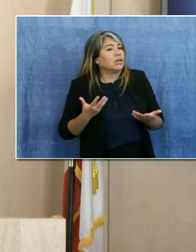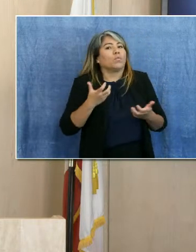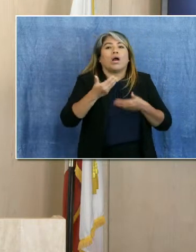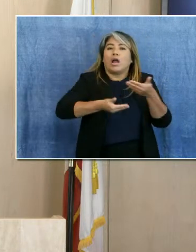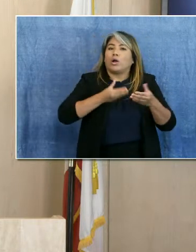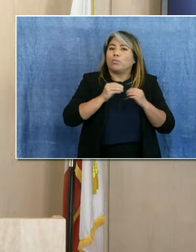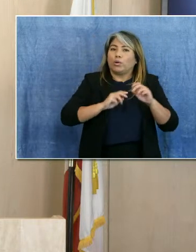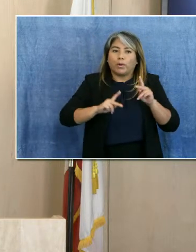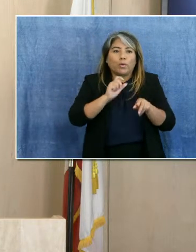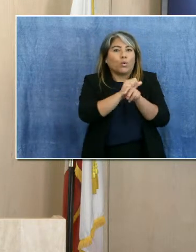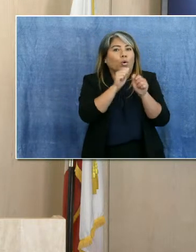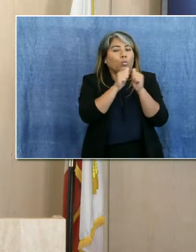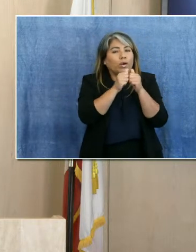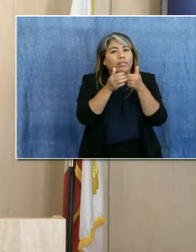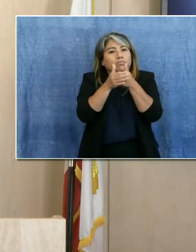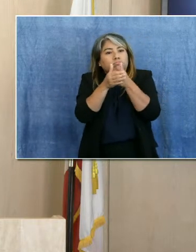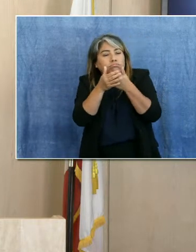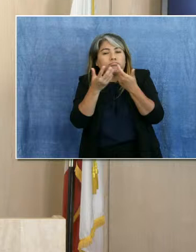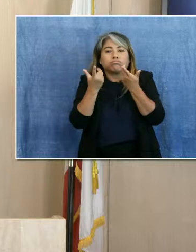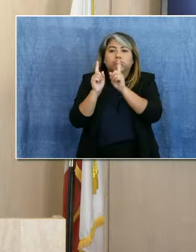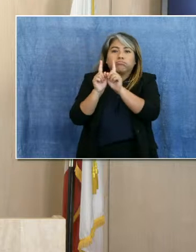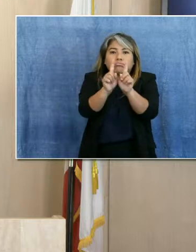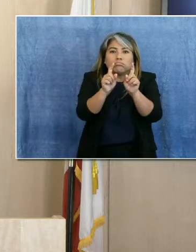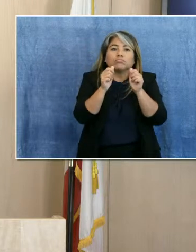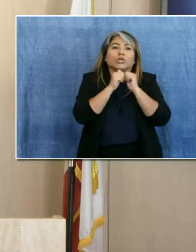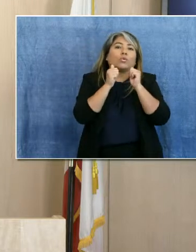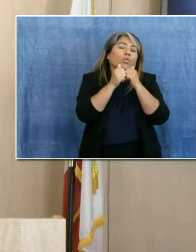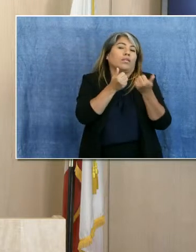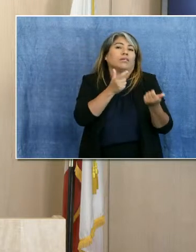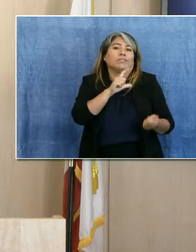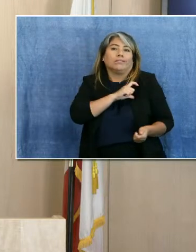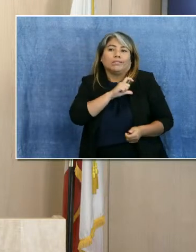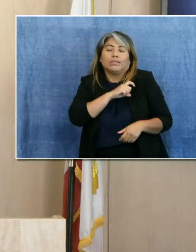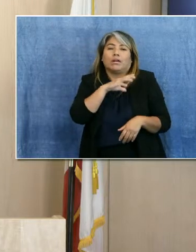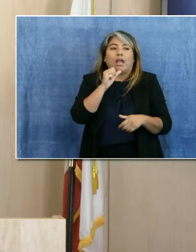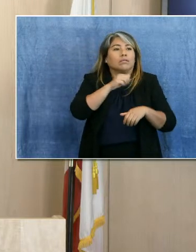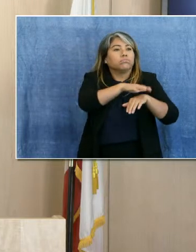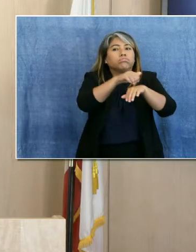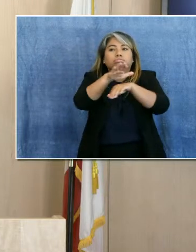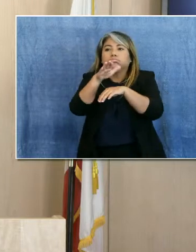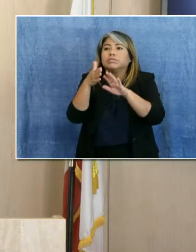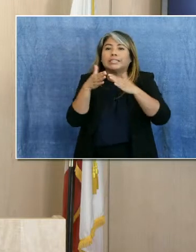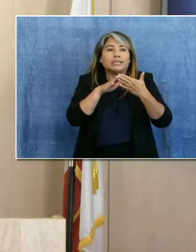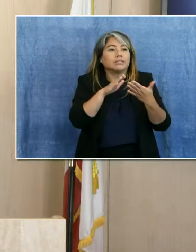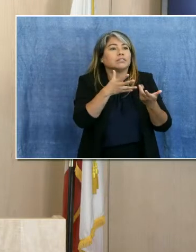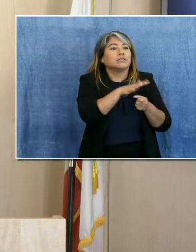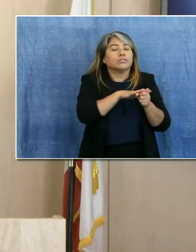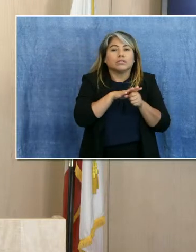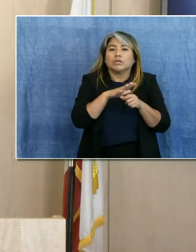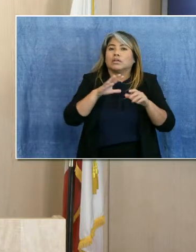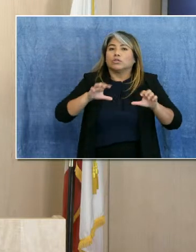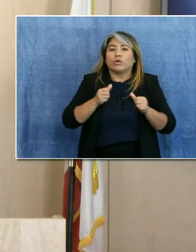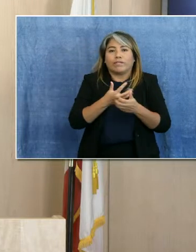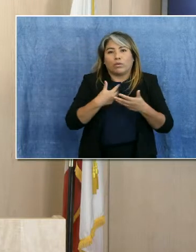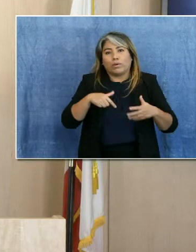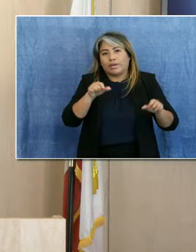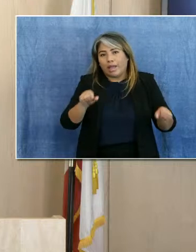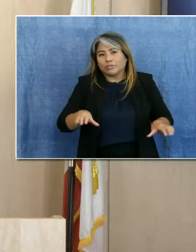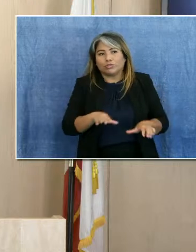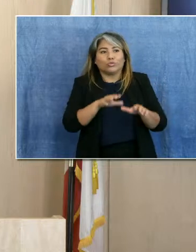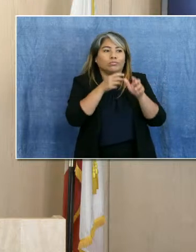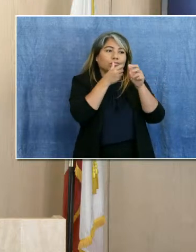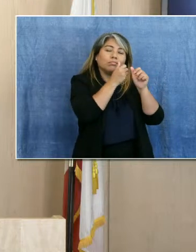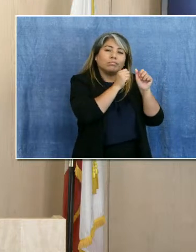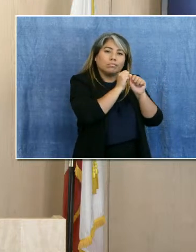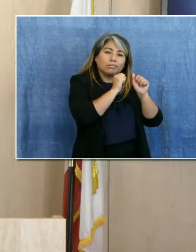closely with law enforcement, to get them out, to work with cities and jurisdictions, to do everything we can to get folks in compliance. So